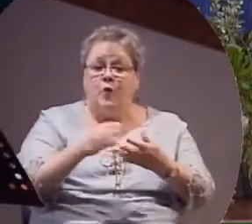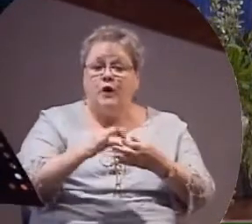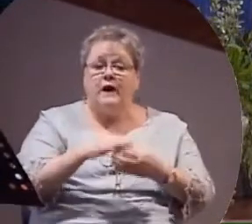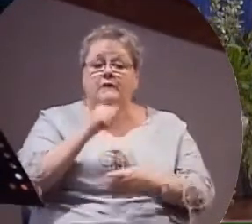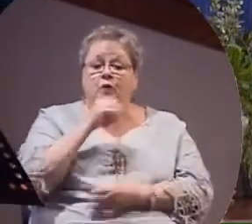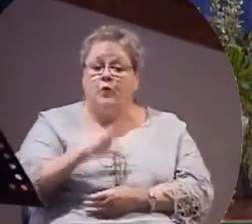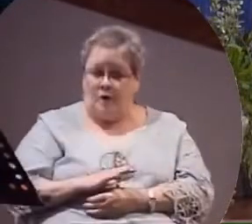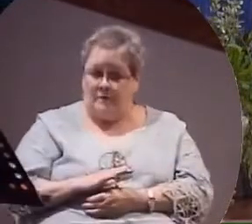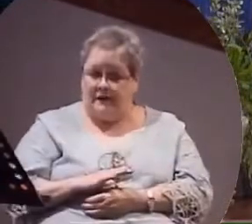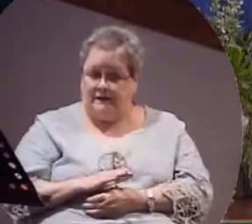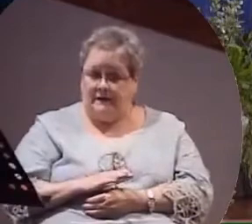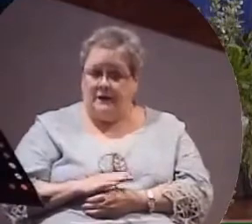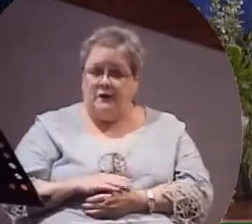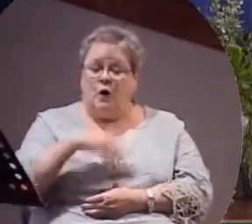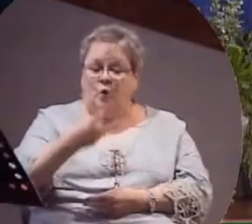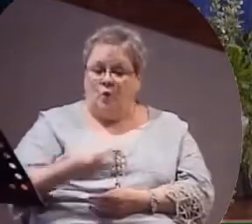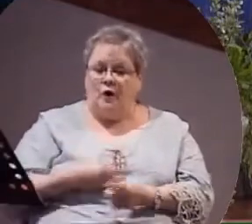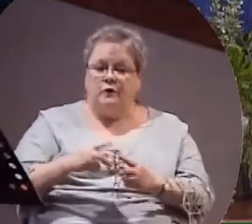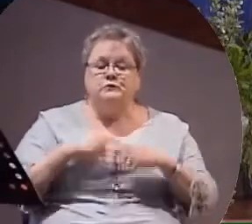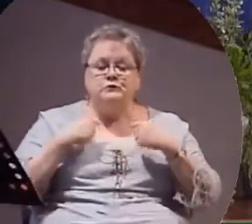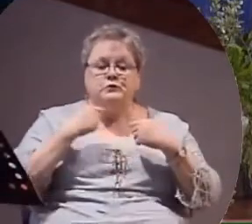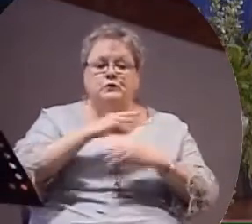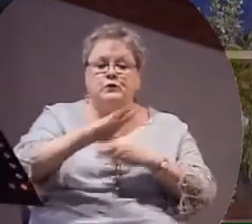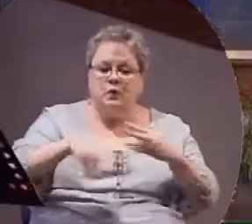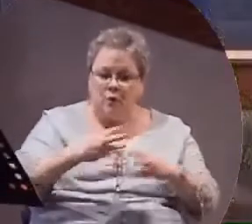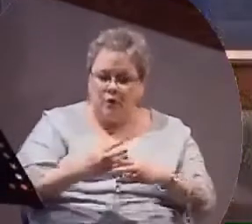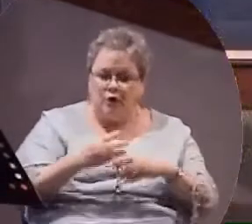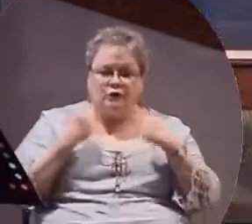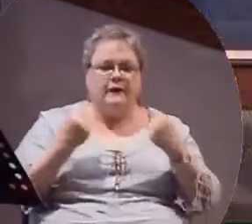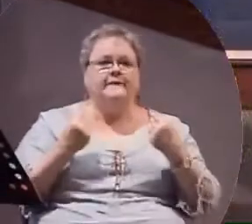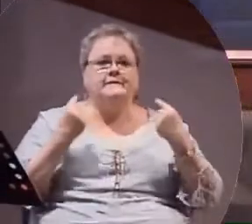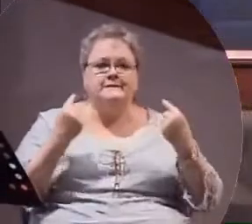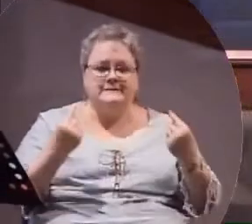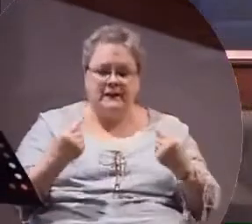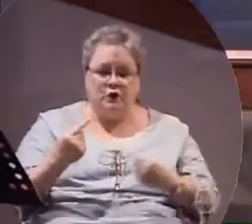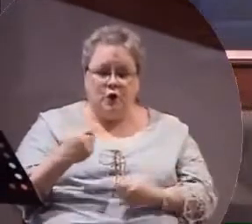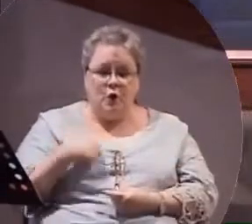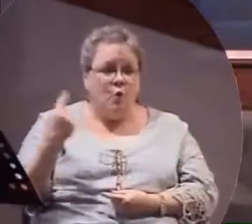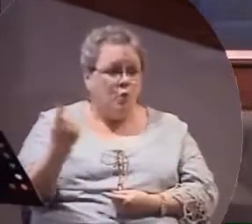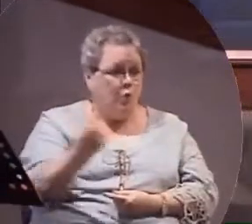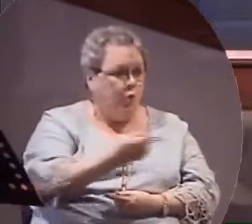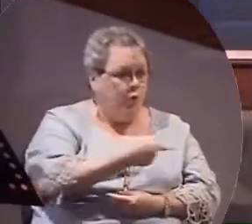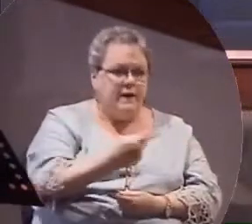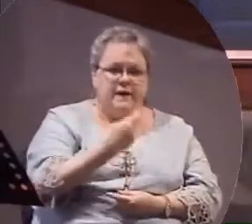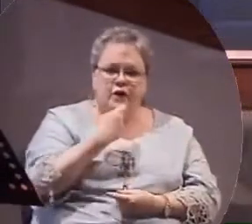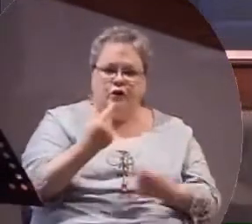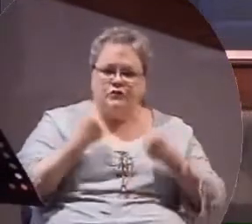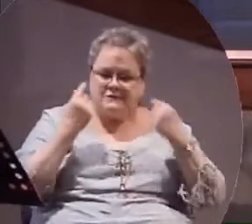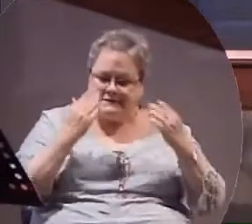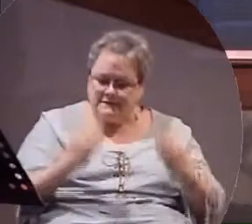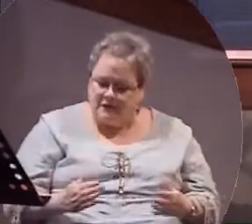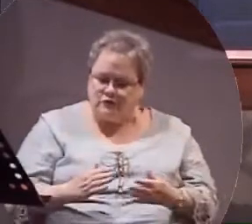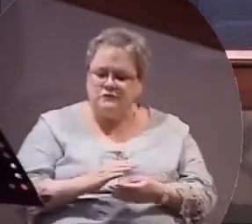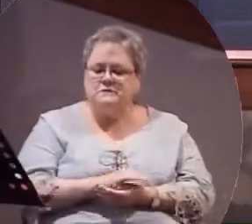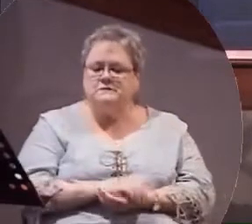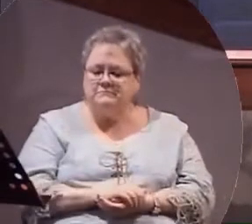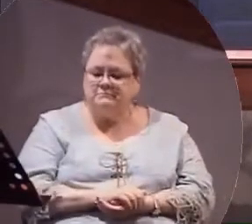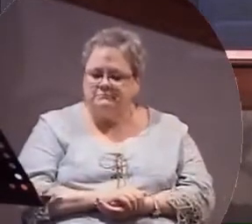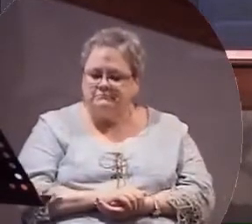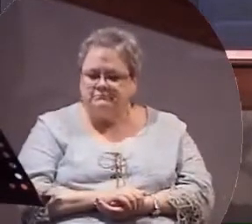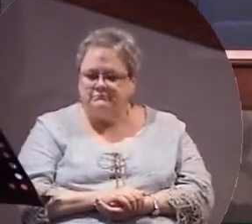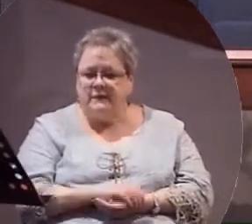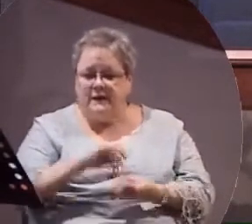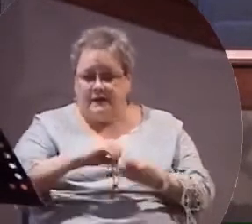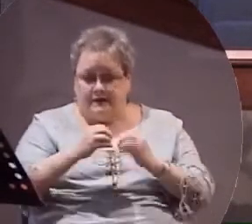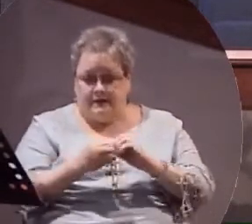what? Welcome to the world of sin. We are sinners. So number